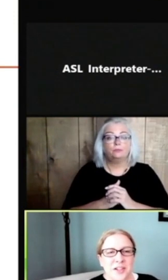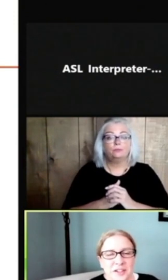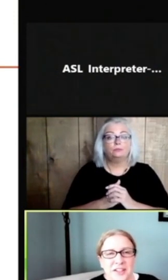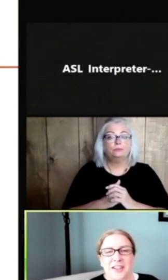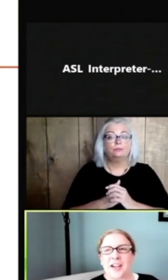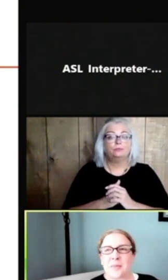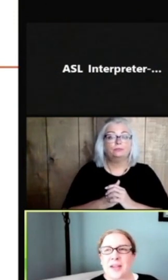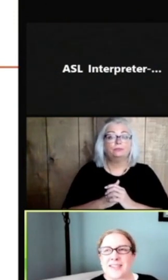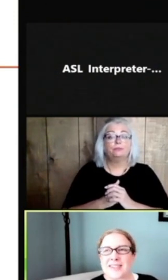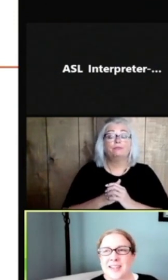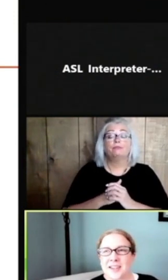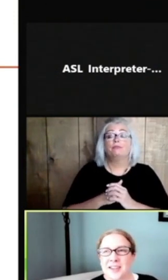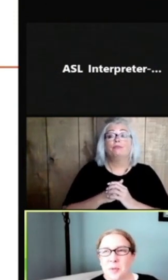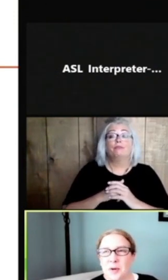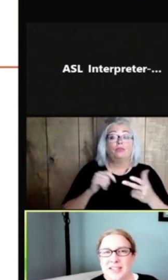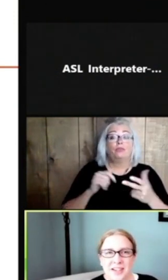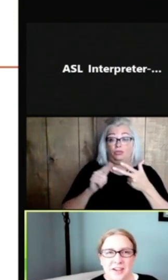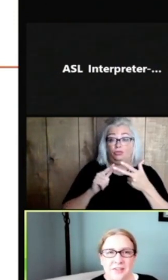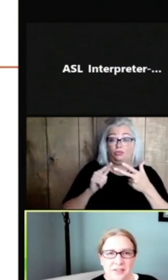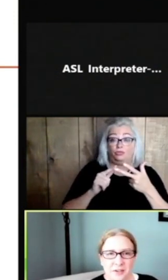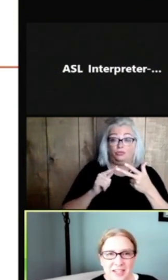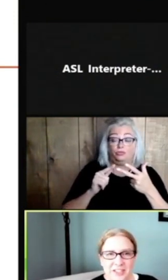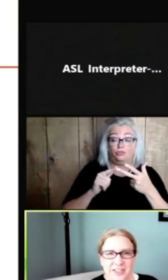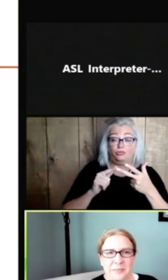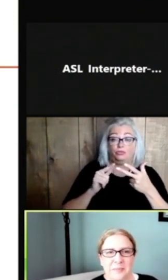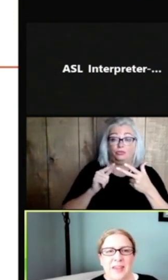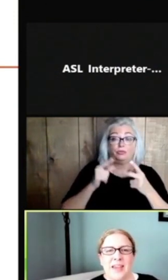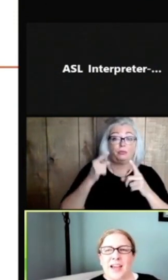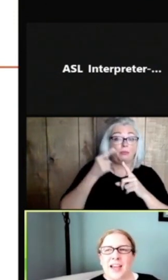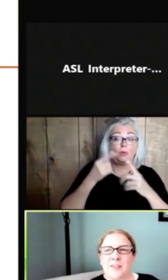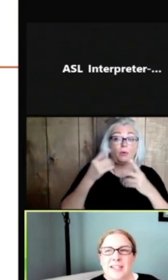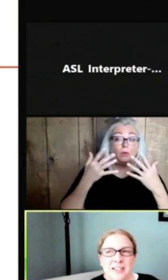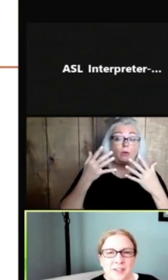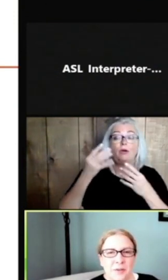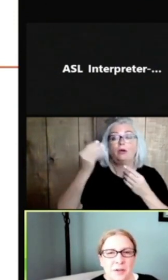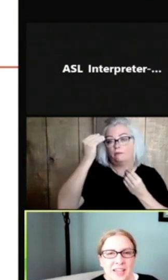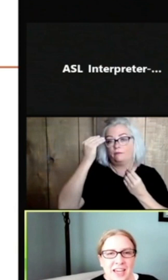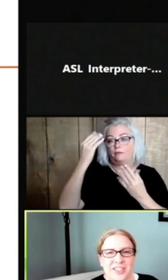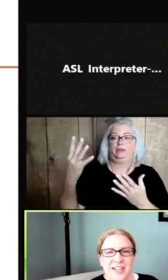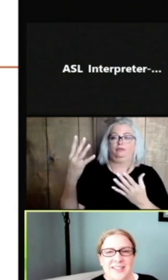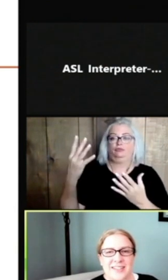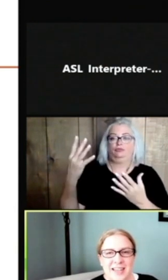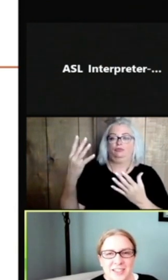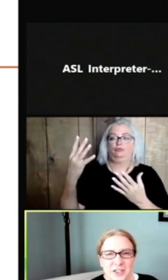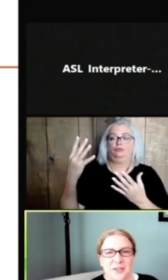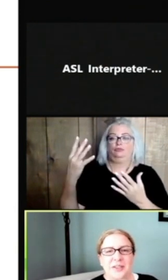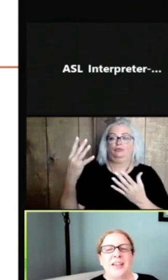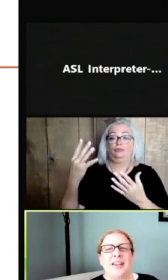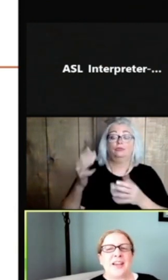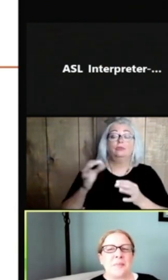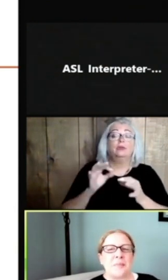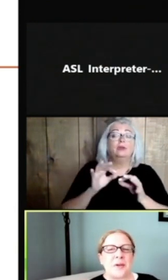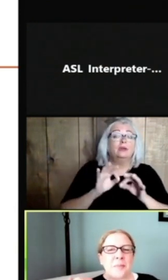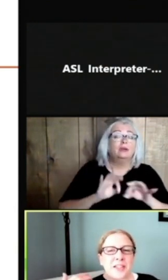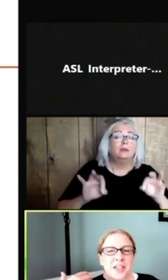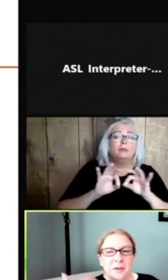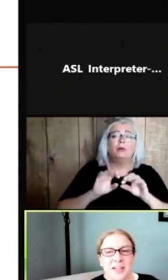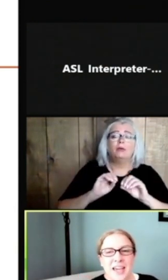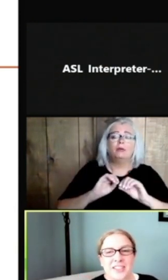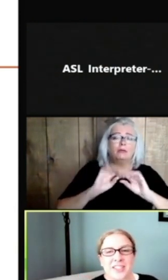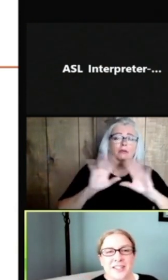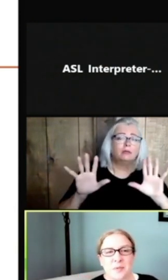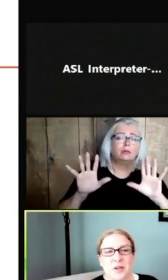So third is the point of information. Effective communication is essential,